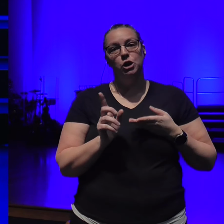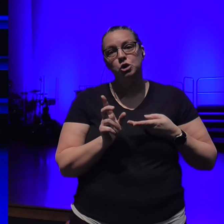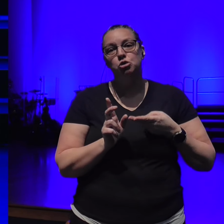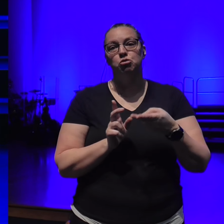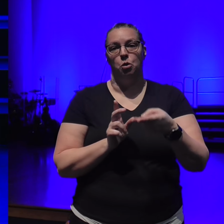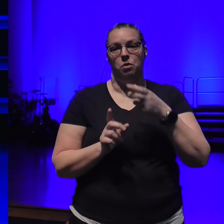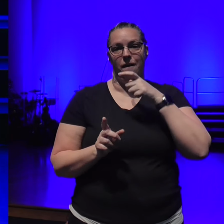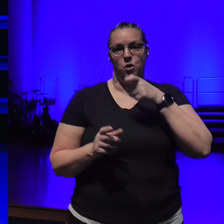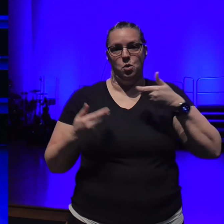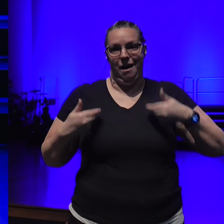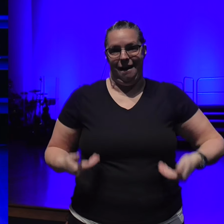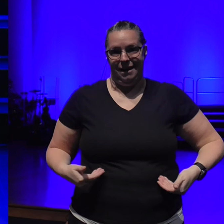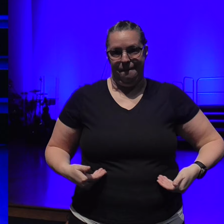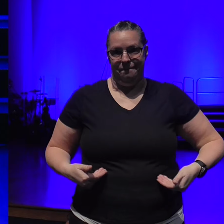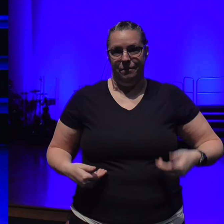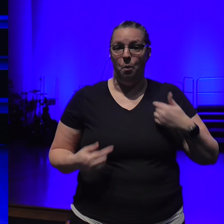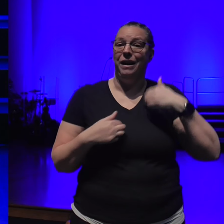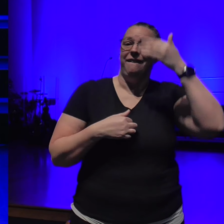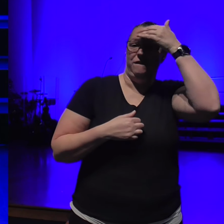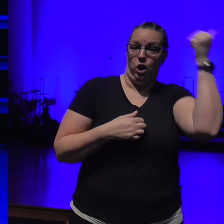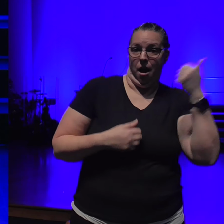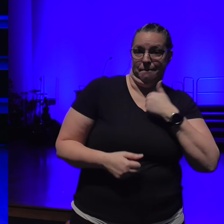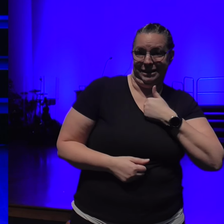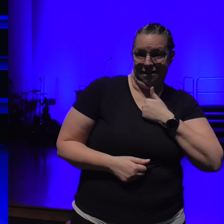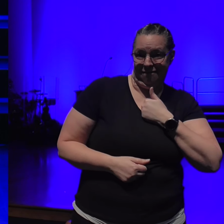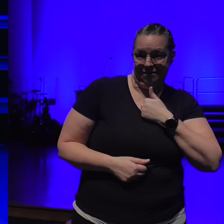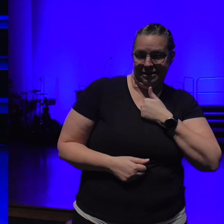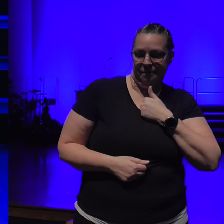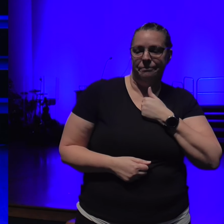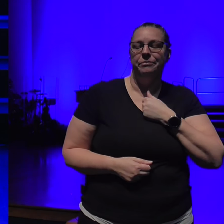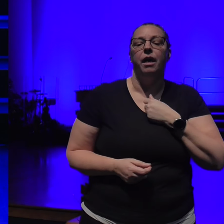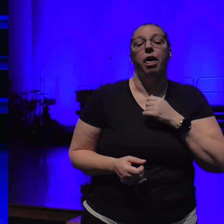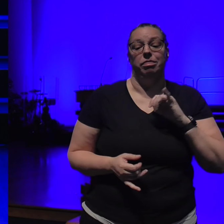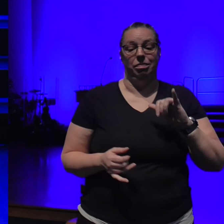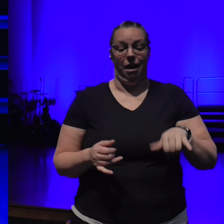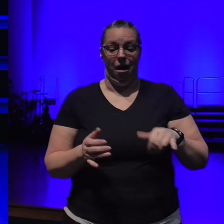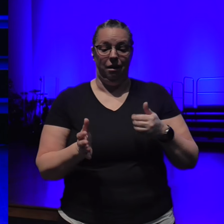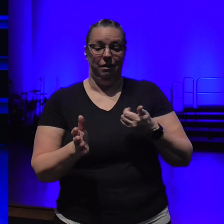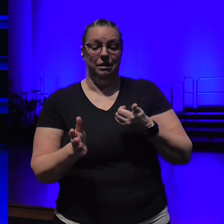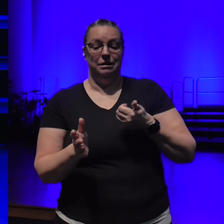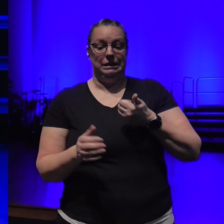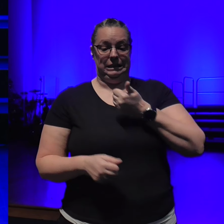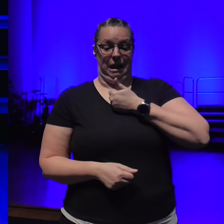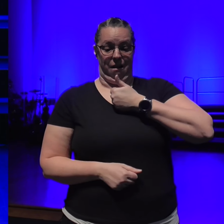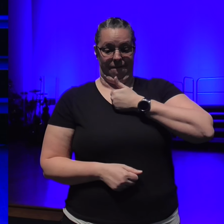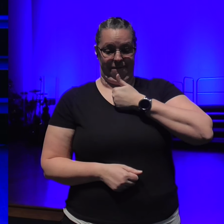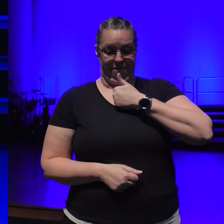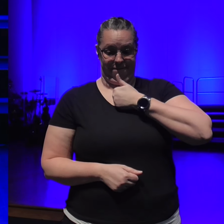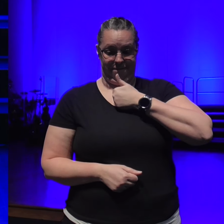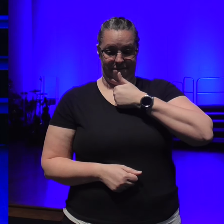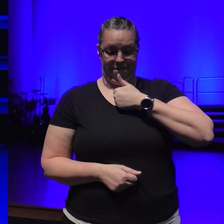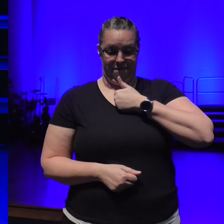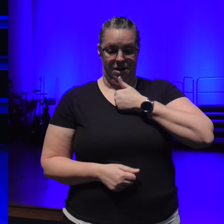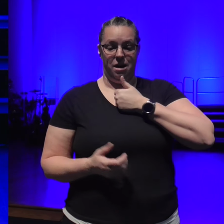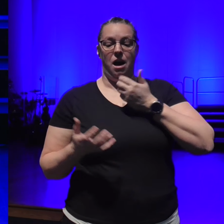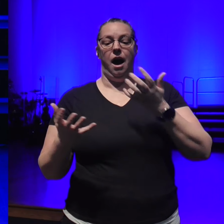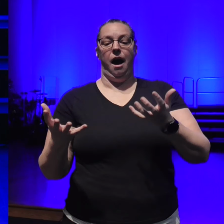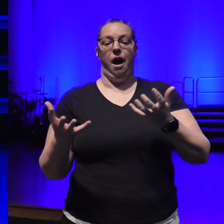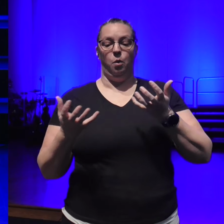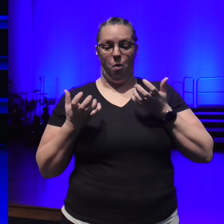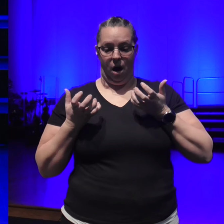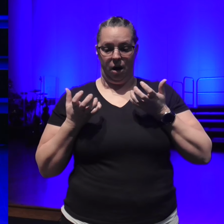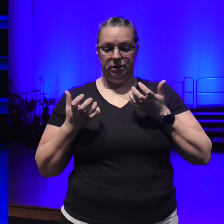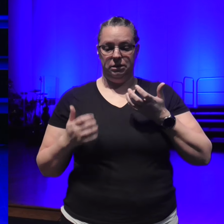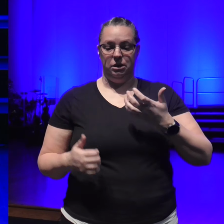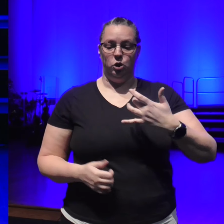about myself. The self I want to be true with is the one that I feel in the deepest